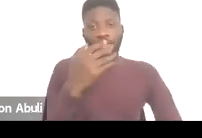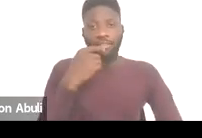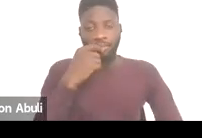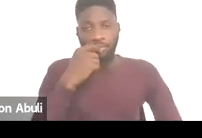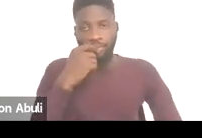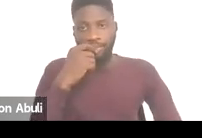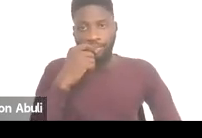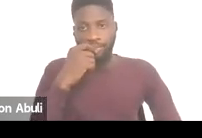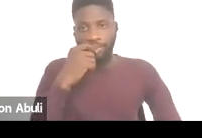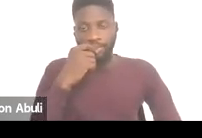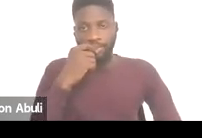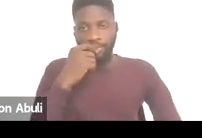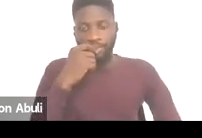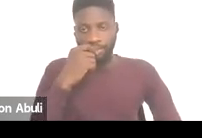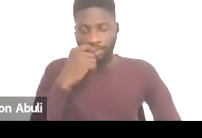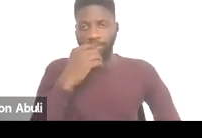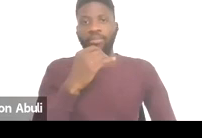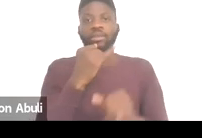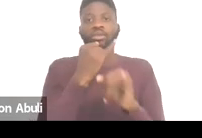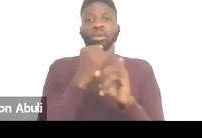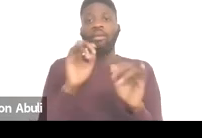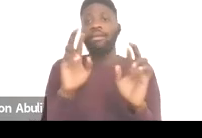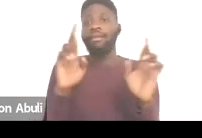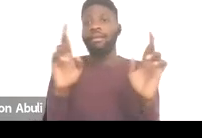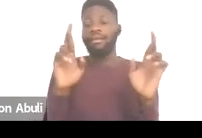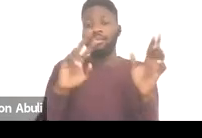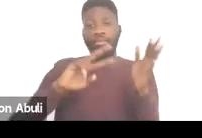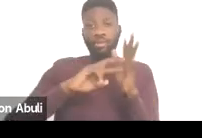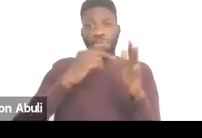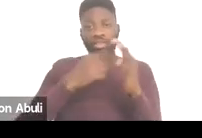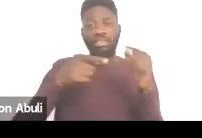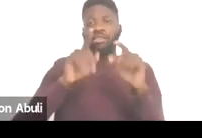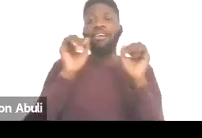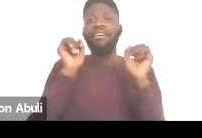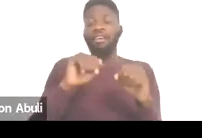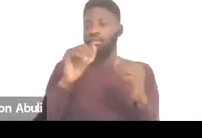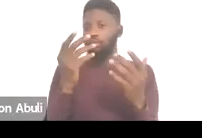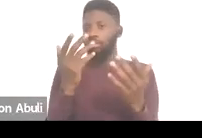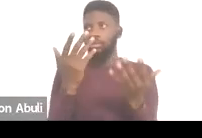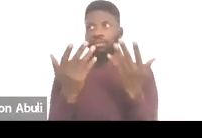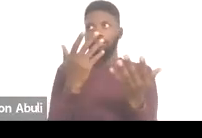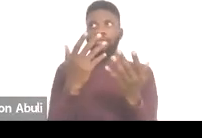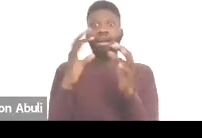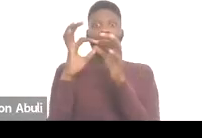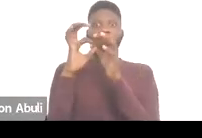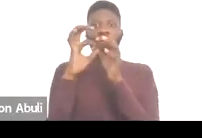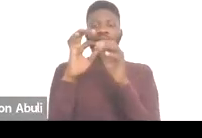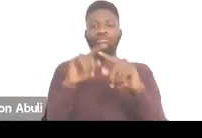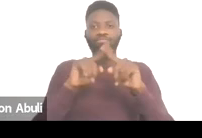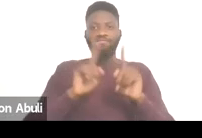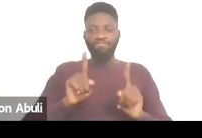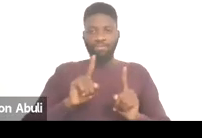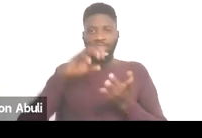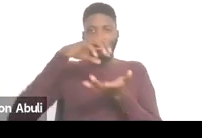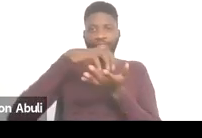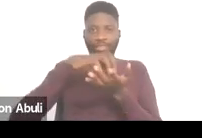Yes, being job ready is being able to adapt to any multicultural setting with ease and